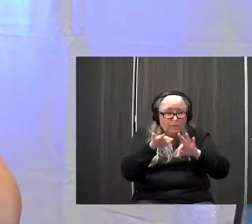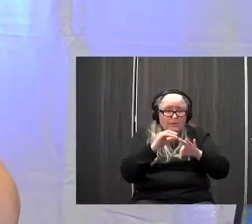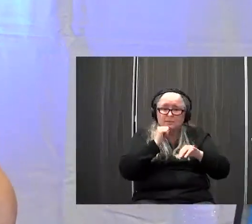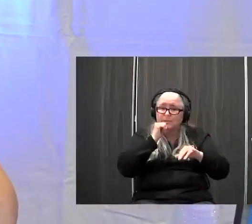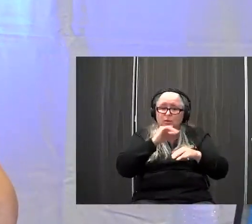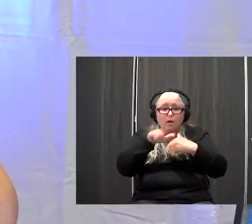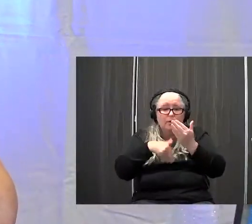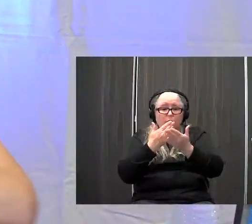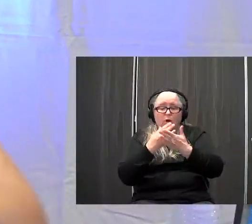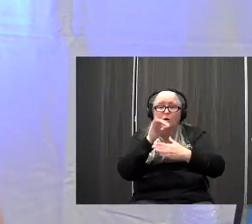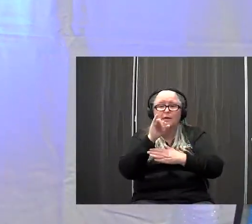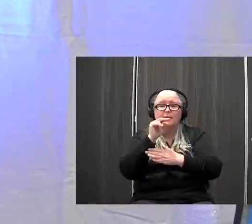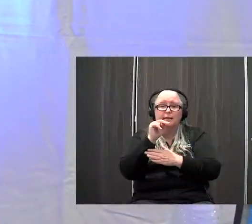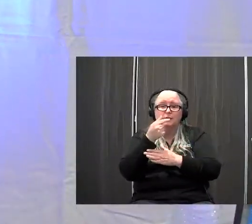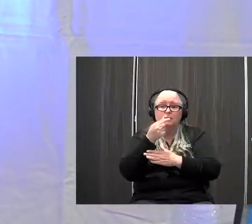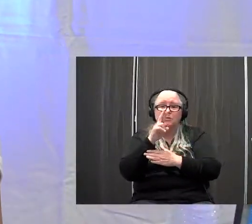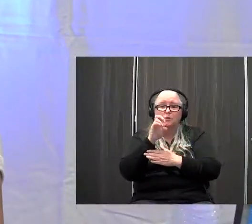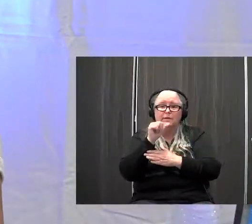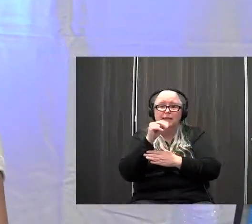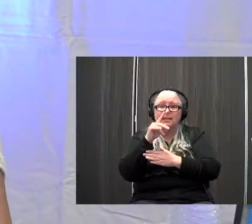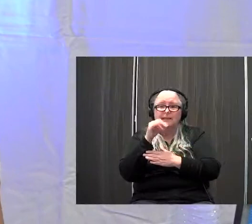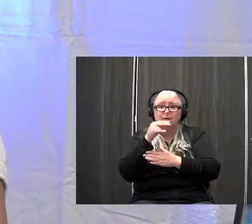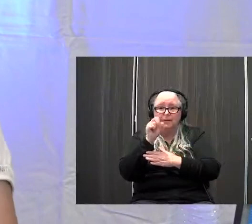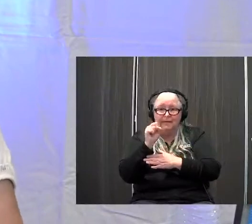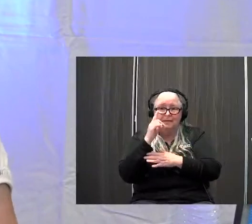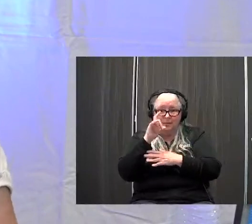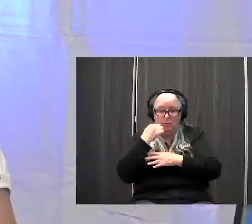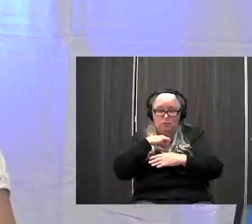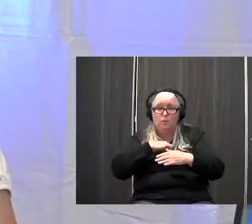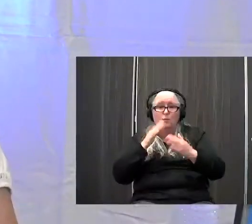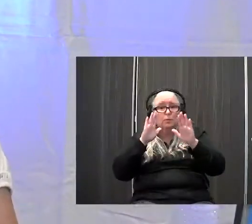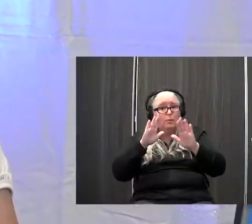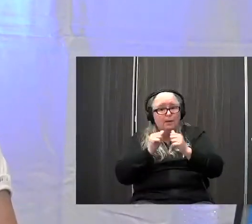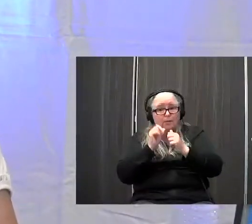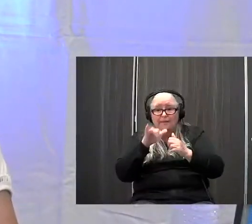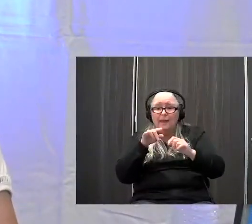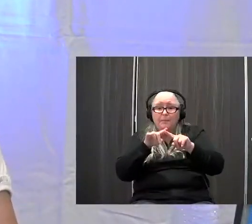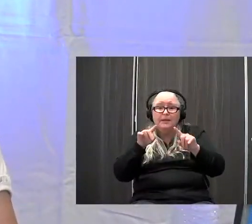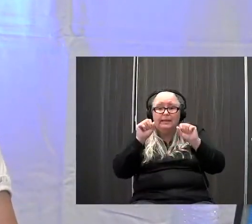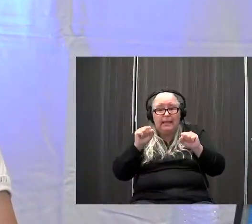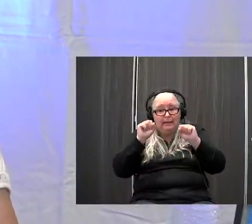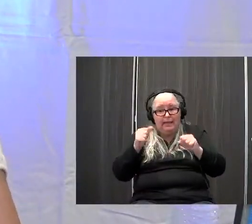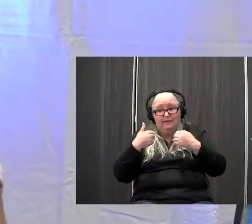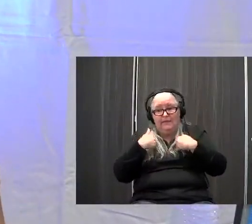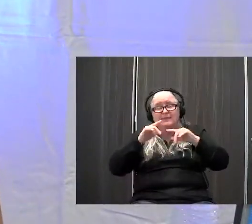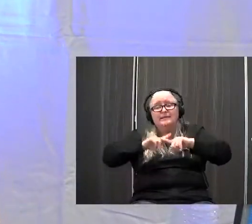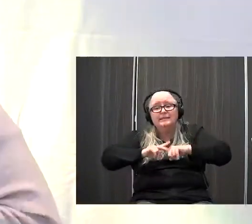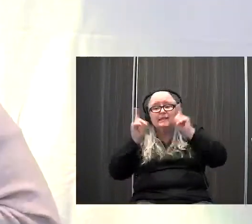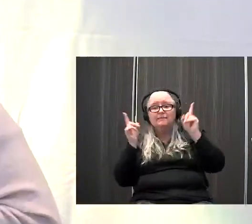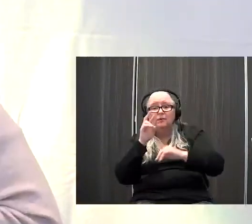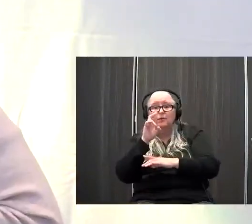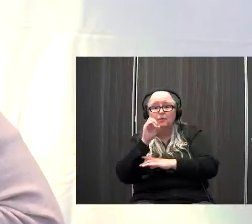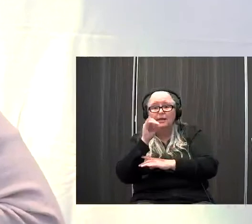ingredients, because we're great at seeing those. But there could be a different recipe completely, but I think that's probably less likely. All right. Thanks